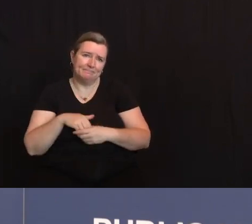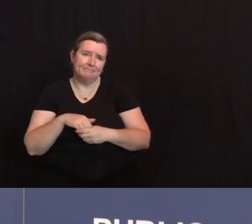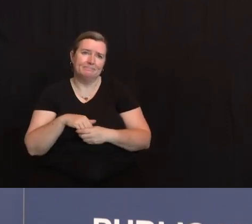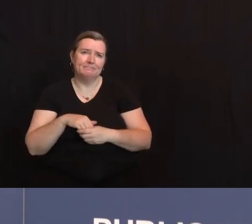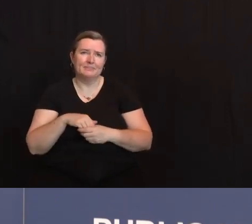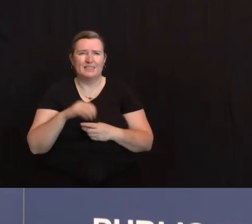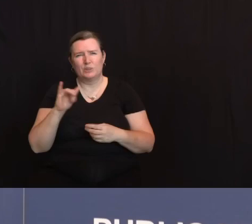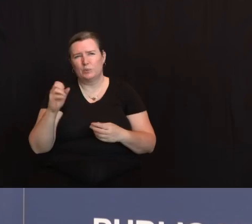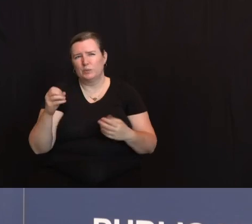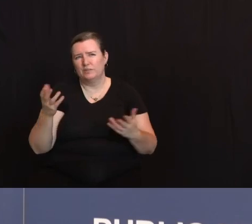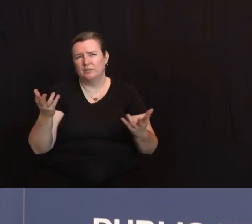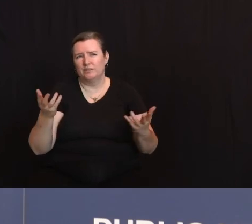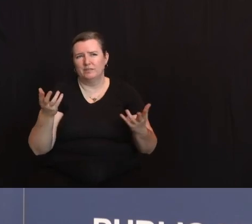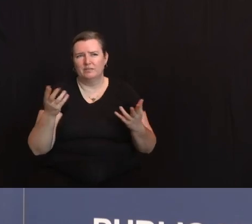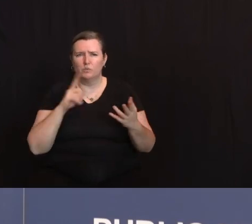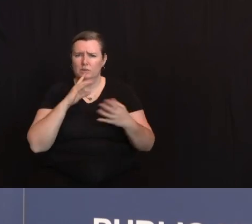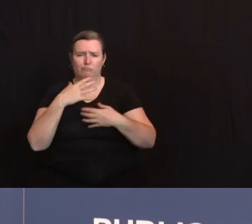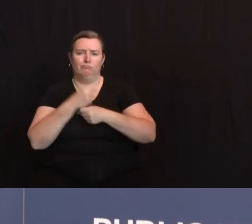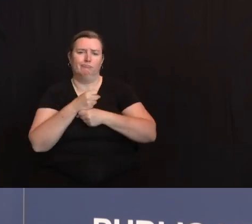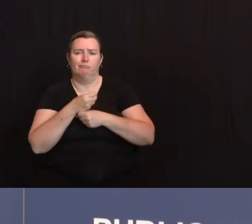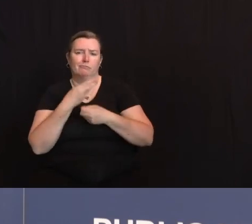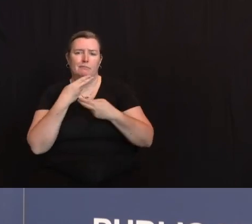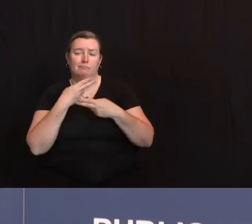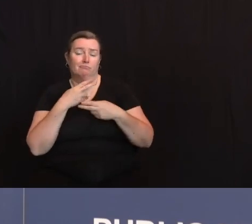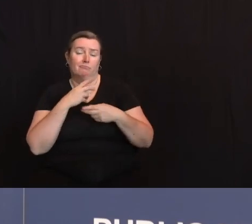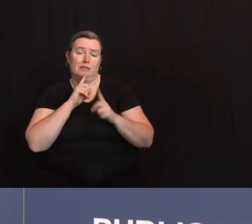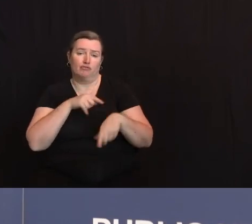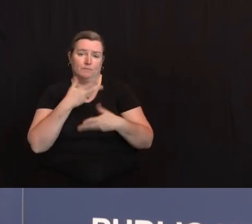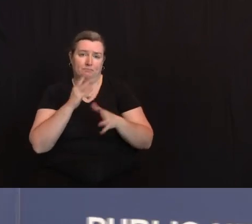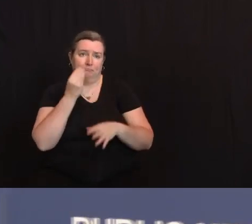and talk more at a different time.